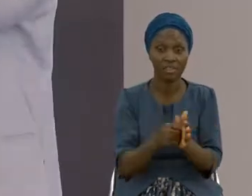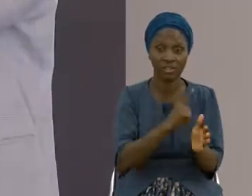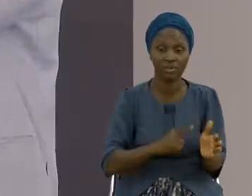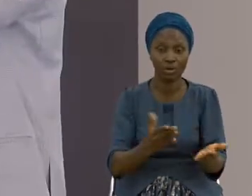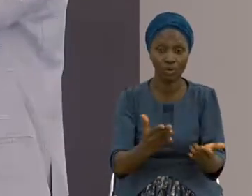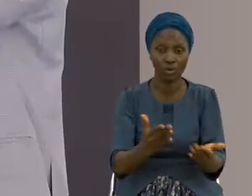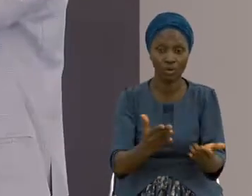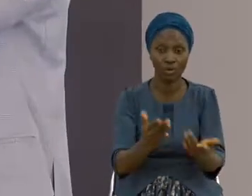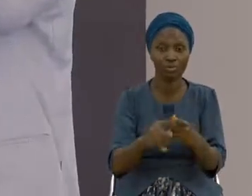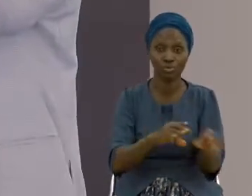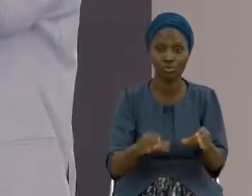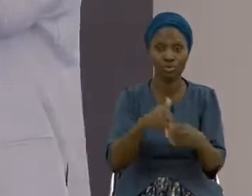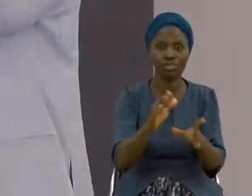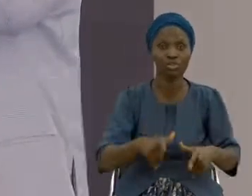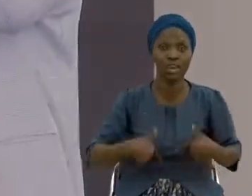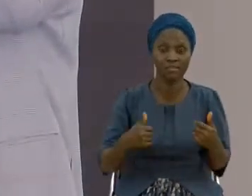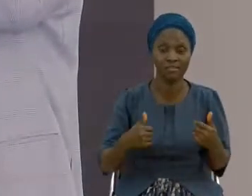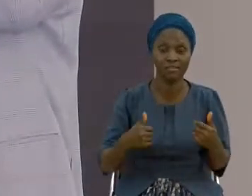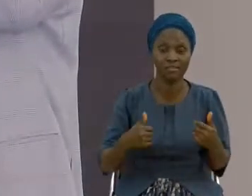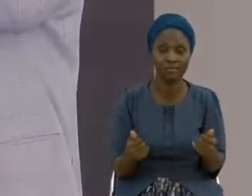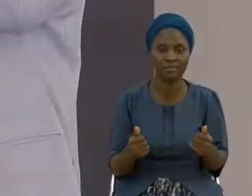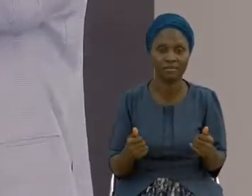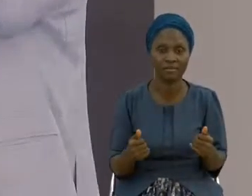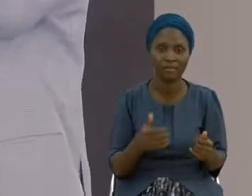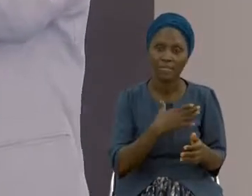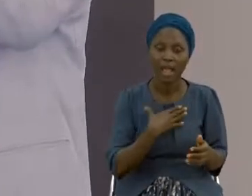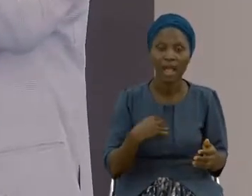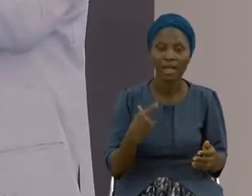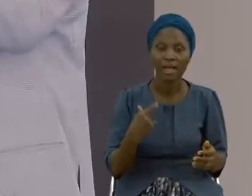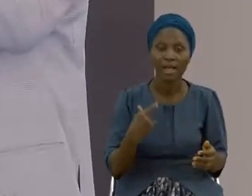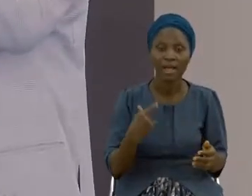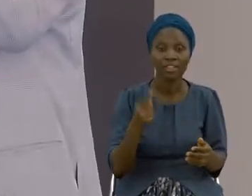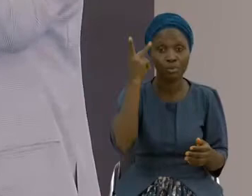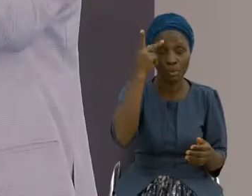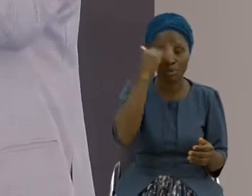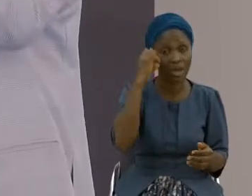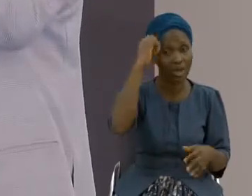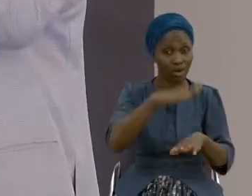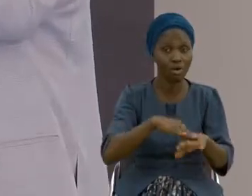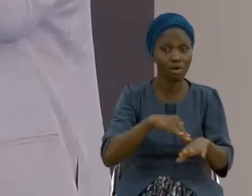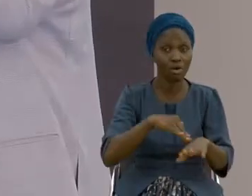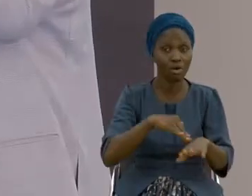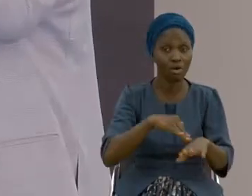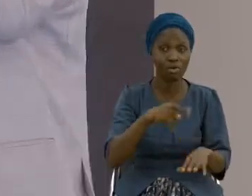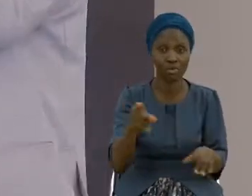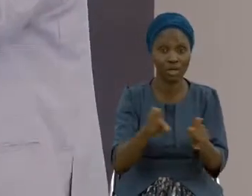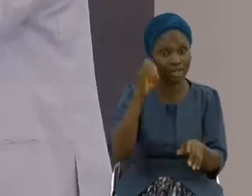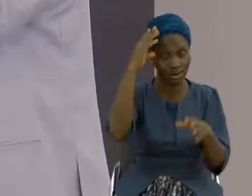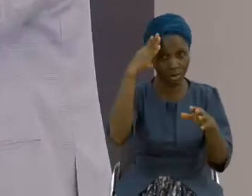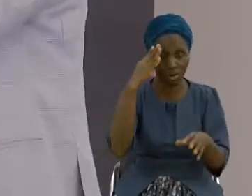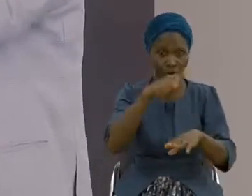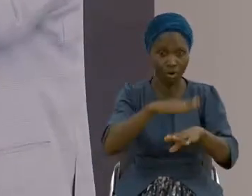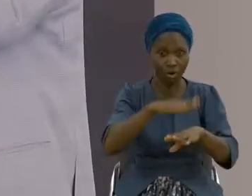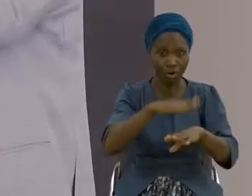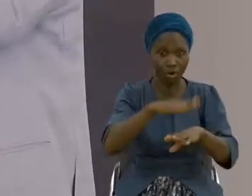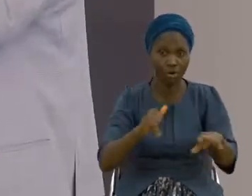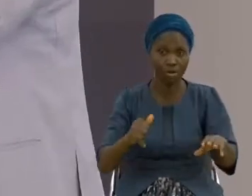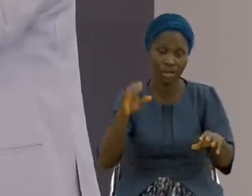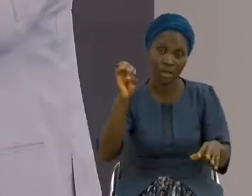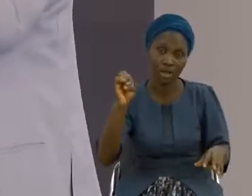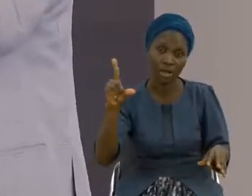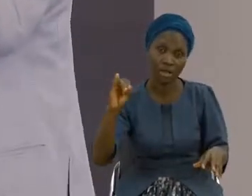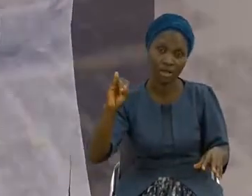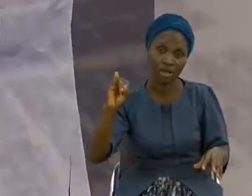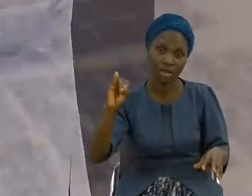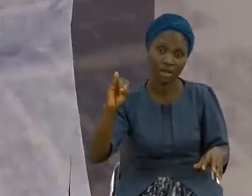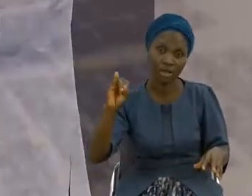and the purpose why he called you like he called elisha on purpose and all those 50 prophecies